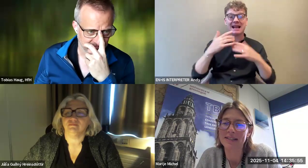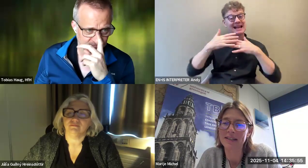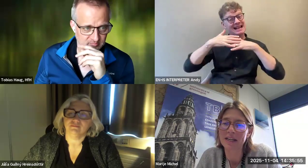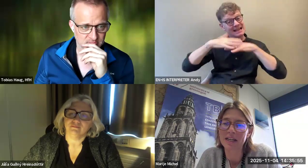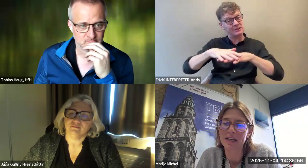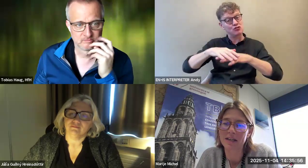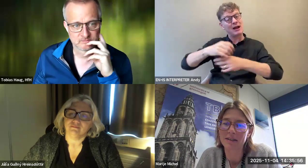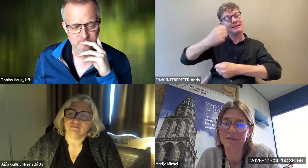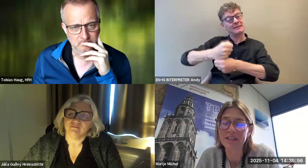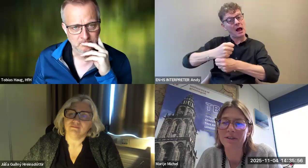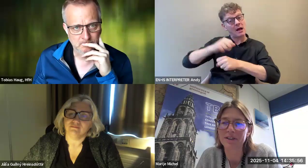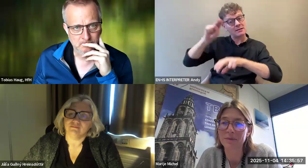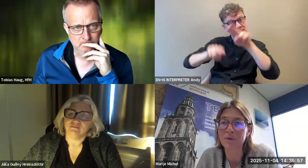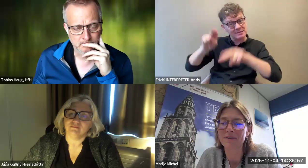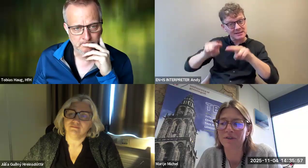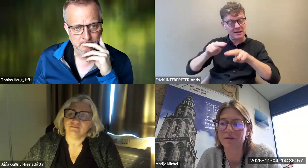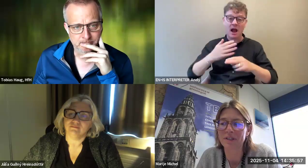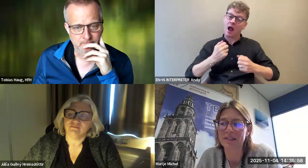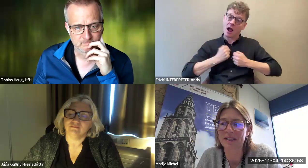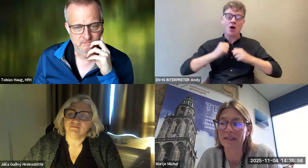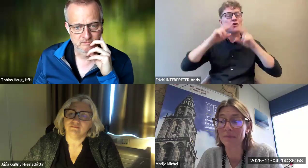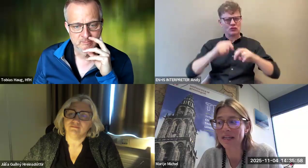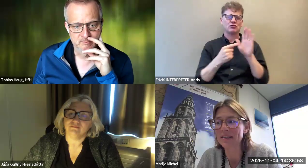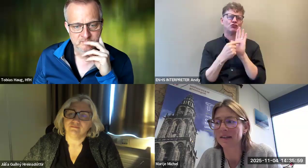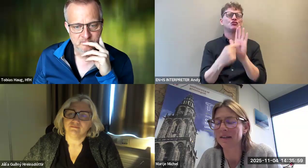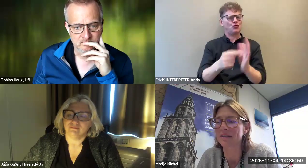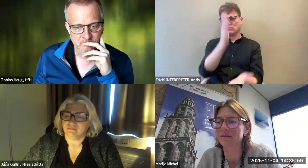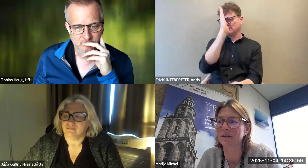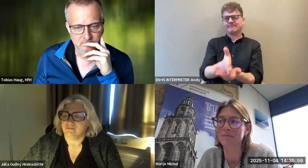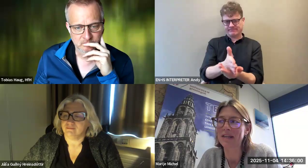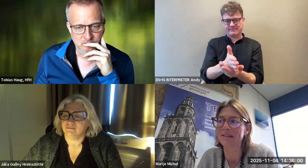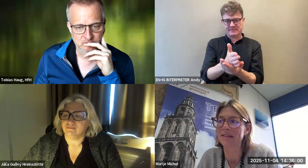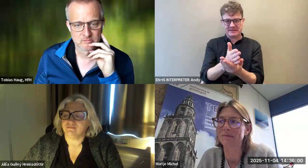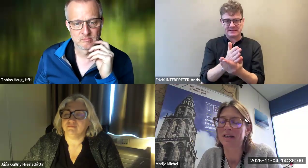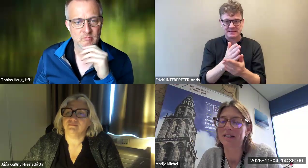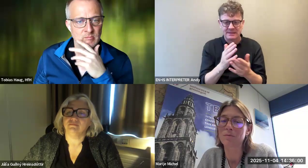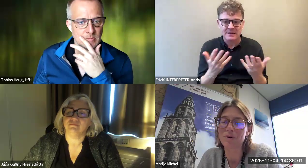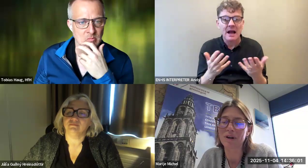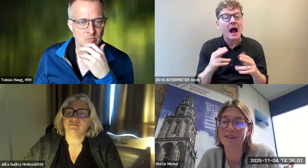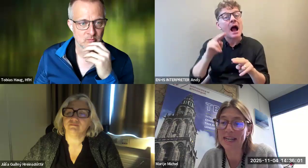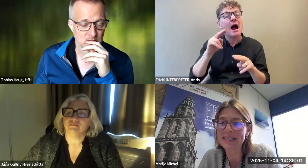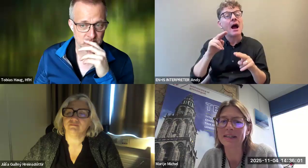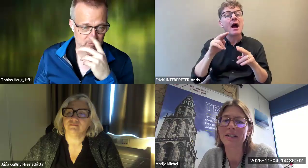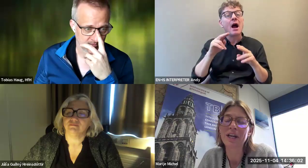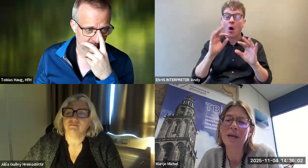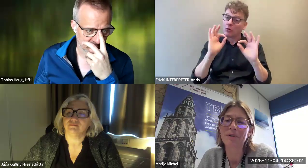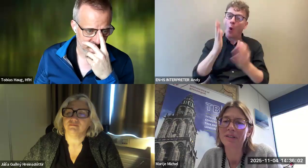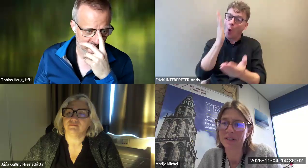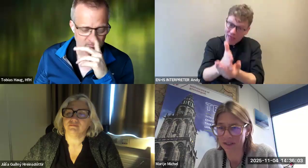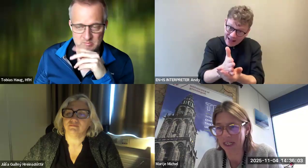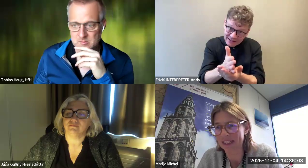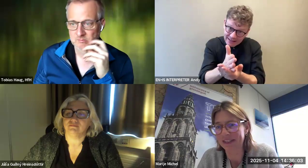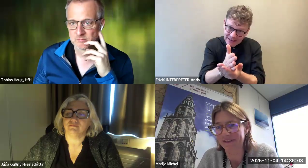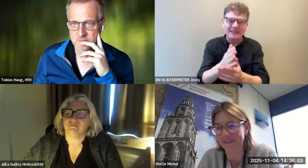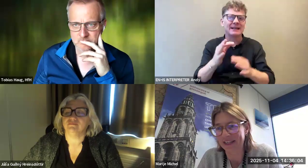integrated task, the research that we have shown is that it makes tasks, or it makes assessment tasks more authentic, but